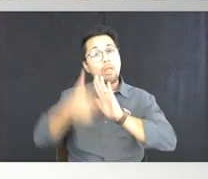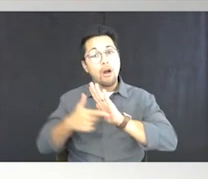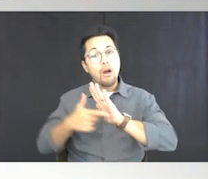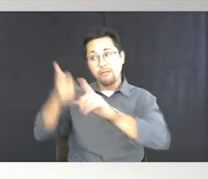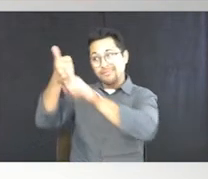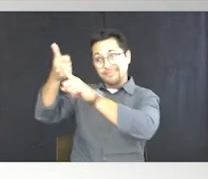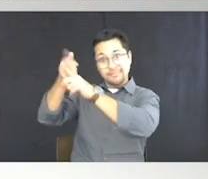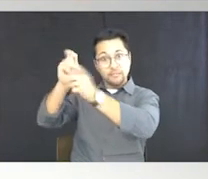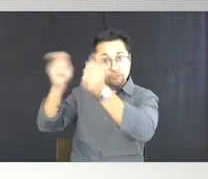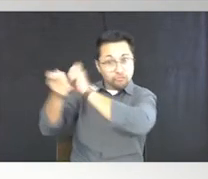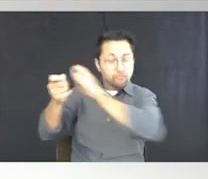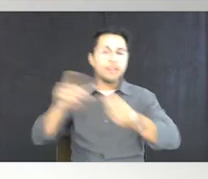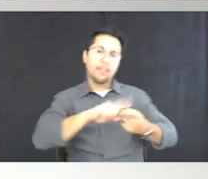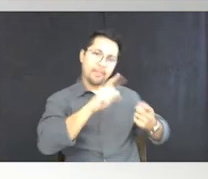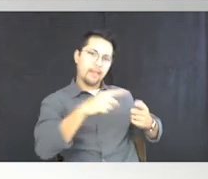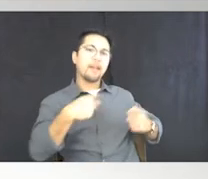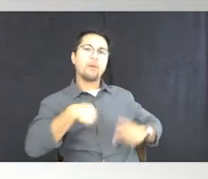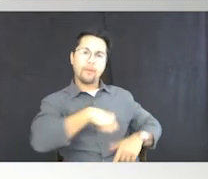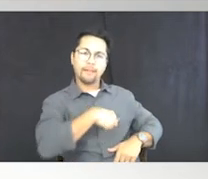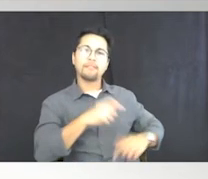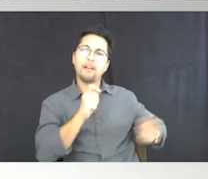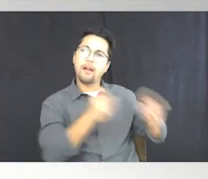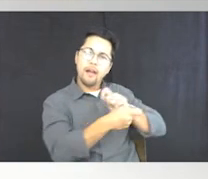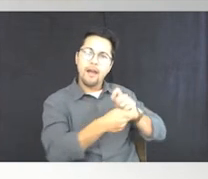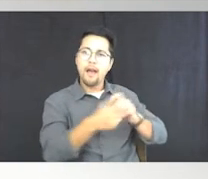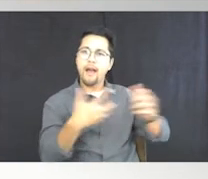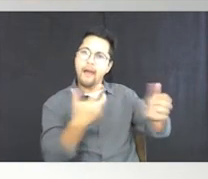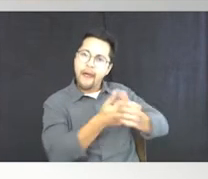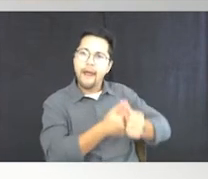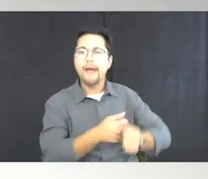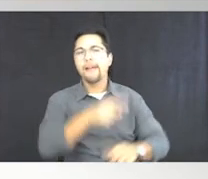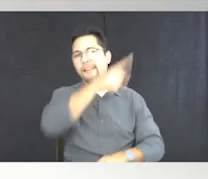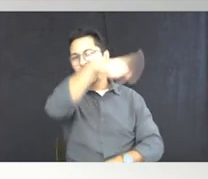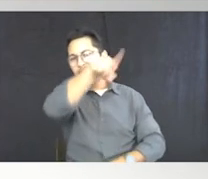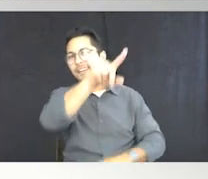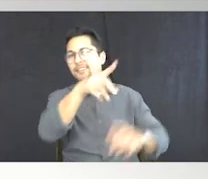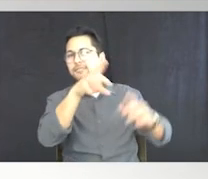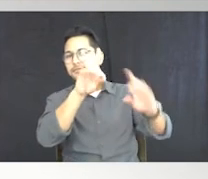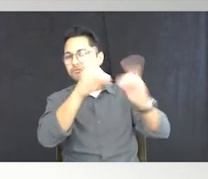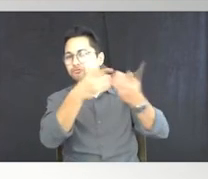we have to update it, and they have to update their